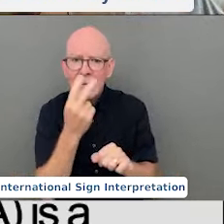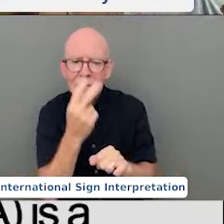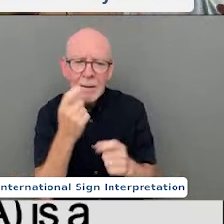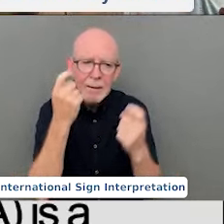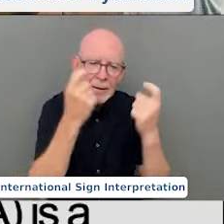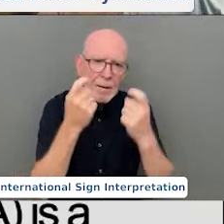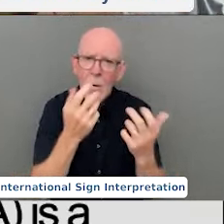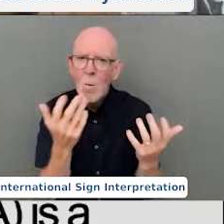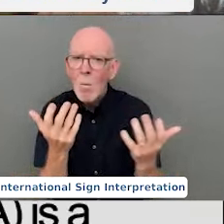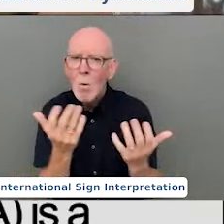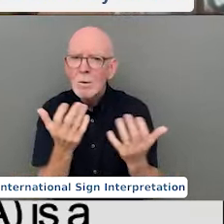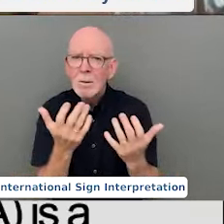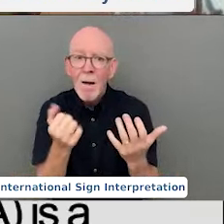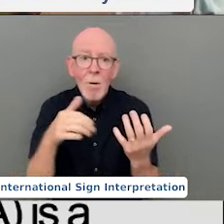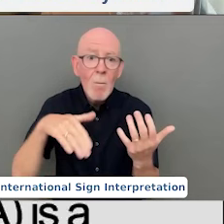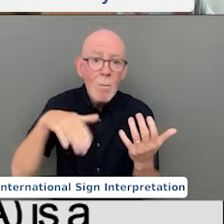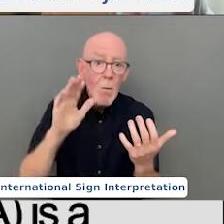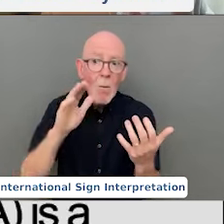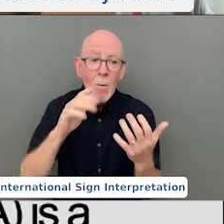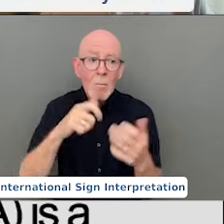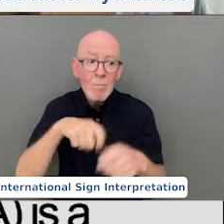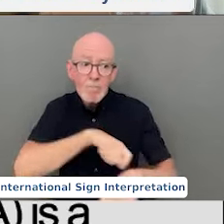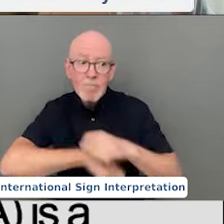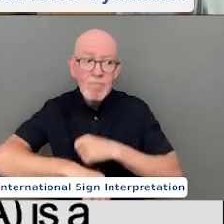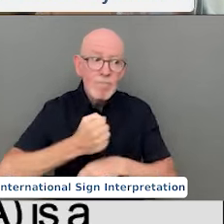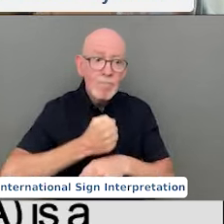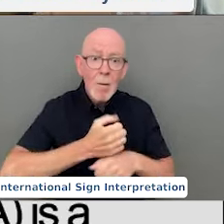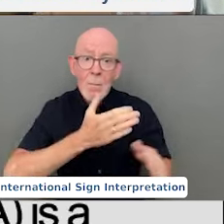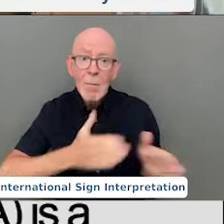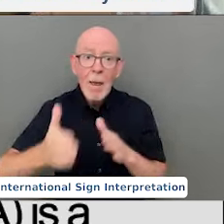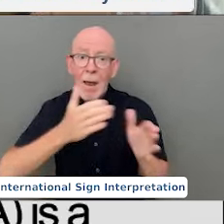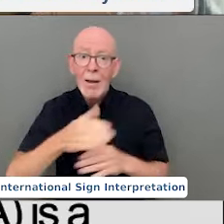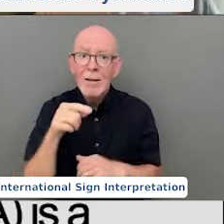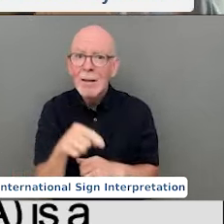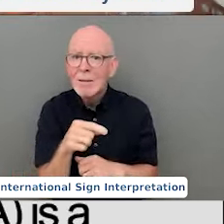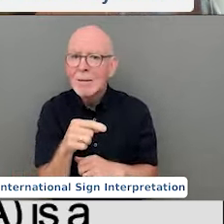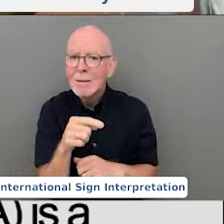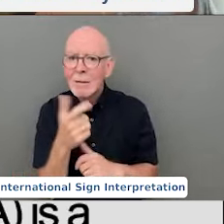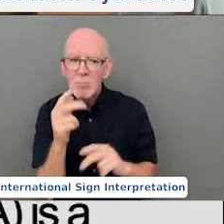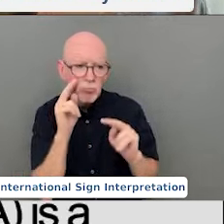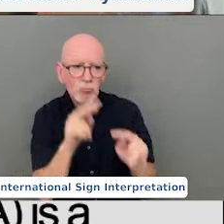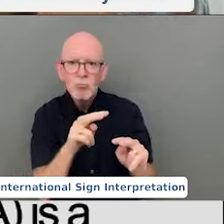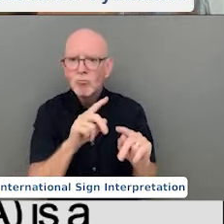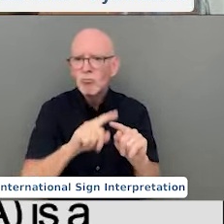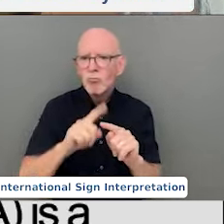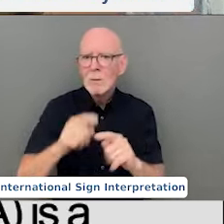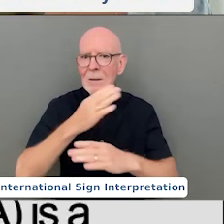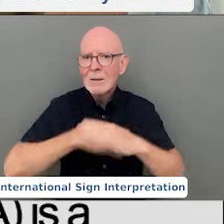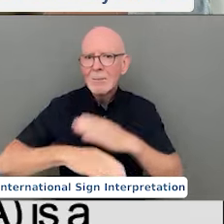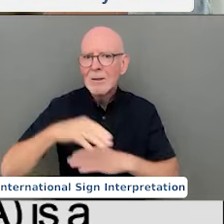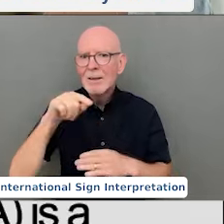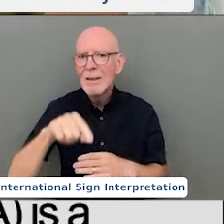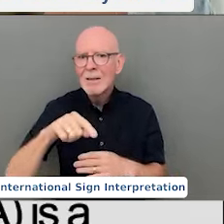of specific interventions, such as, say, a disability allowance. It can also, but also, I think, a kind of promising approach